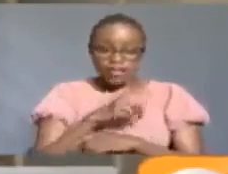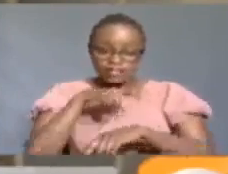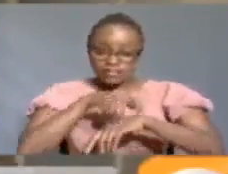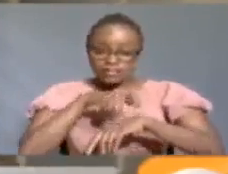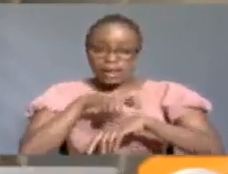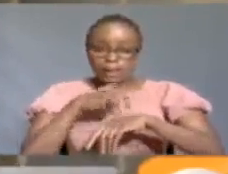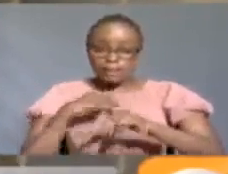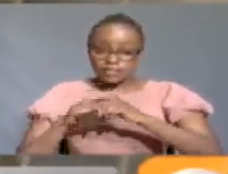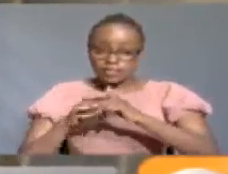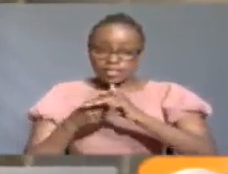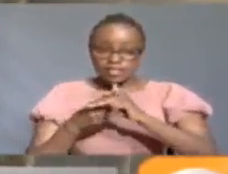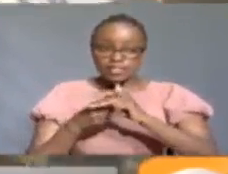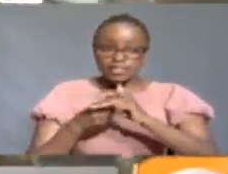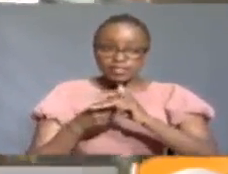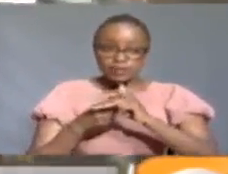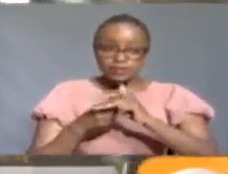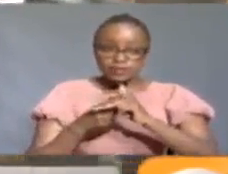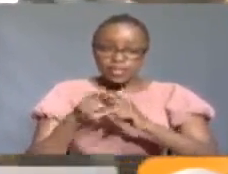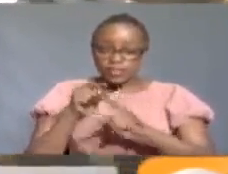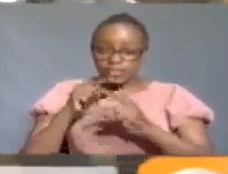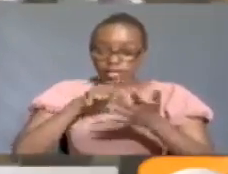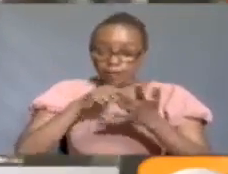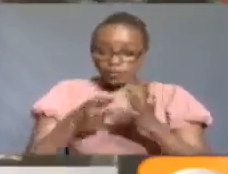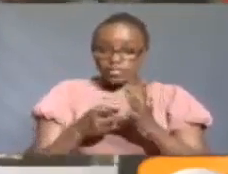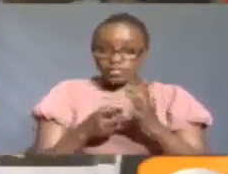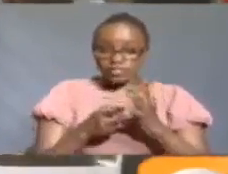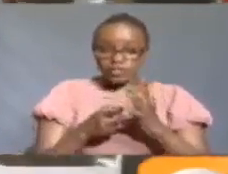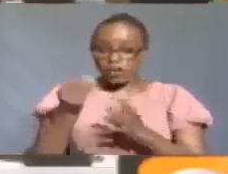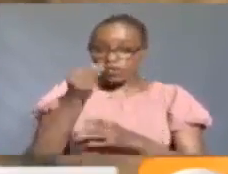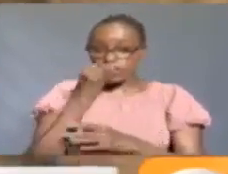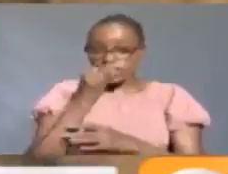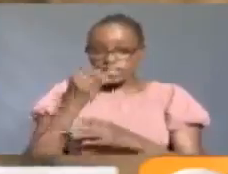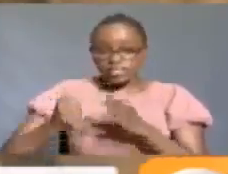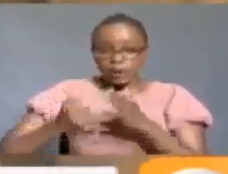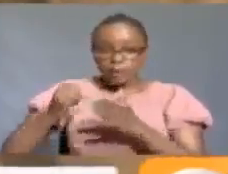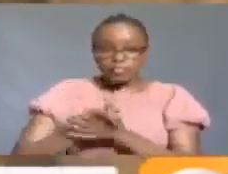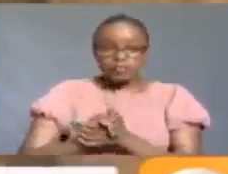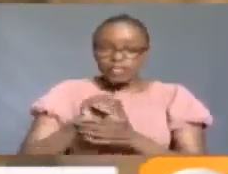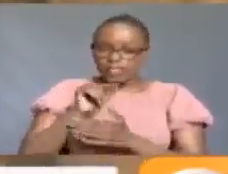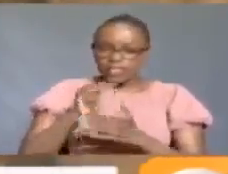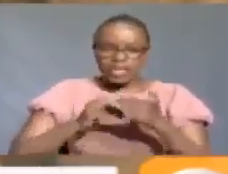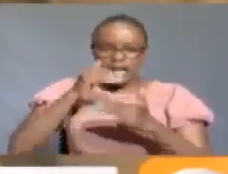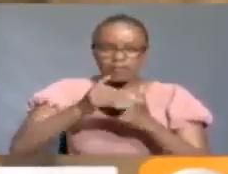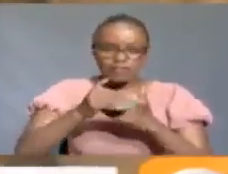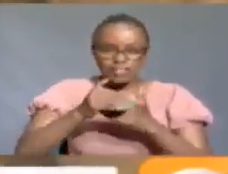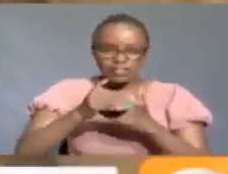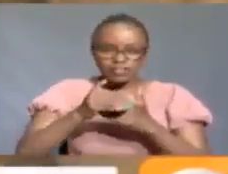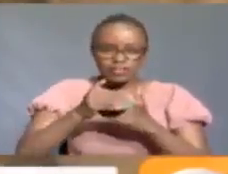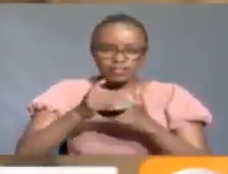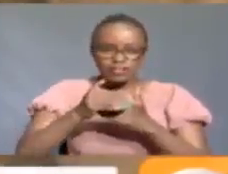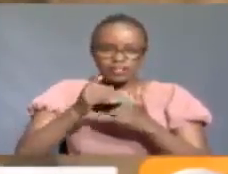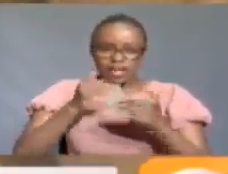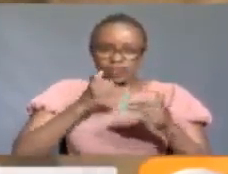I started this project of the eating machine. This came after I had